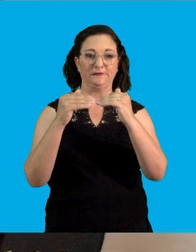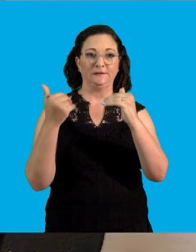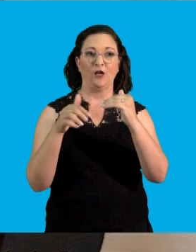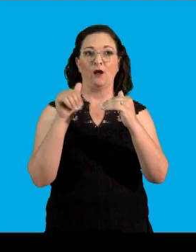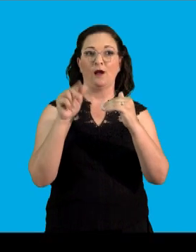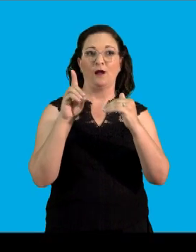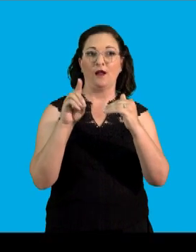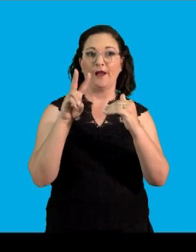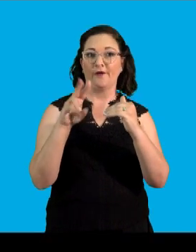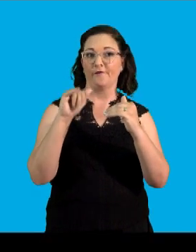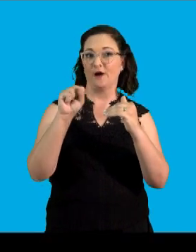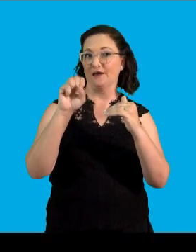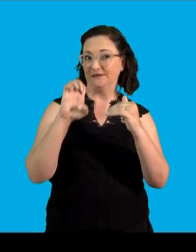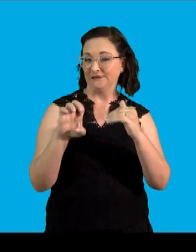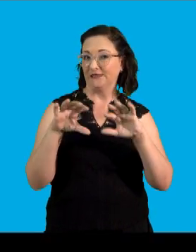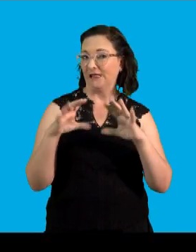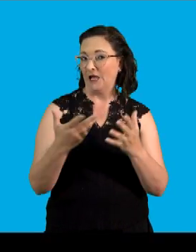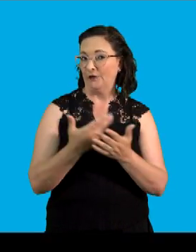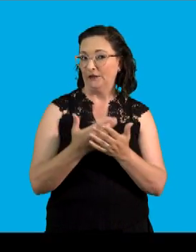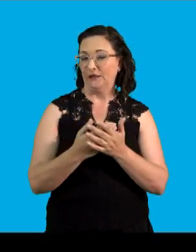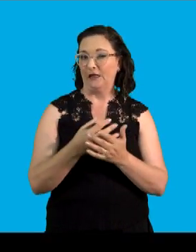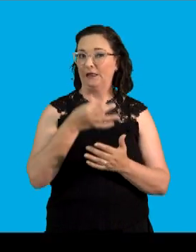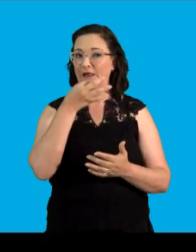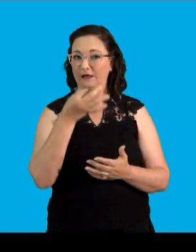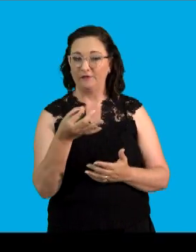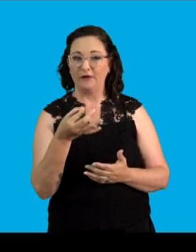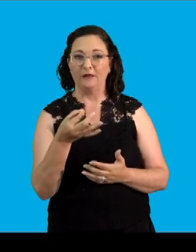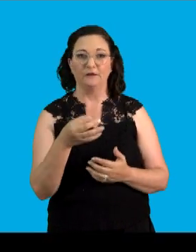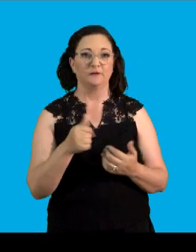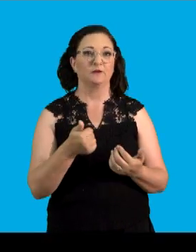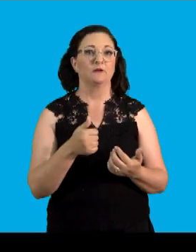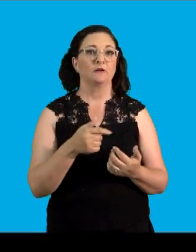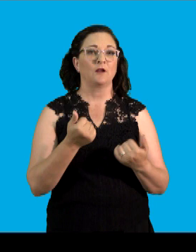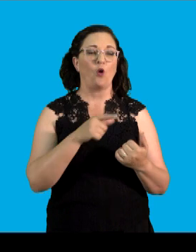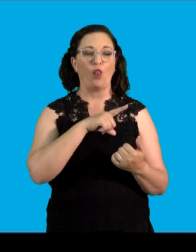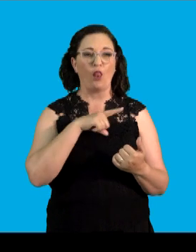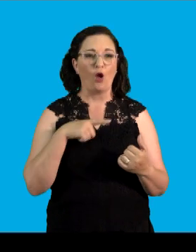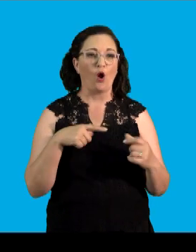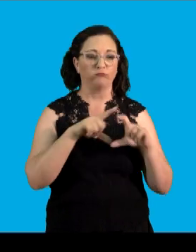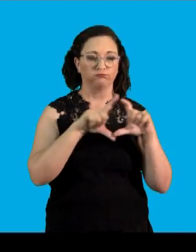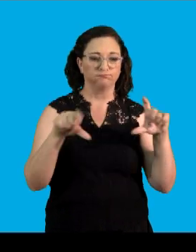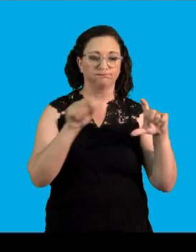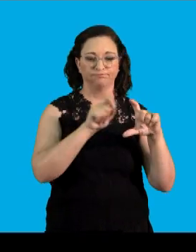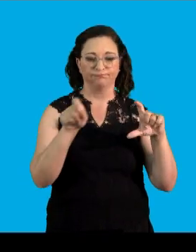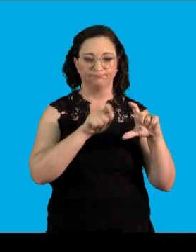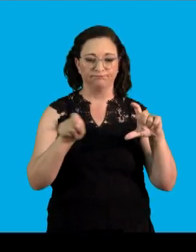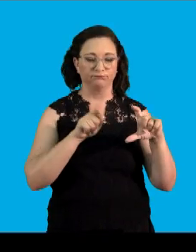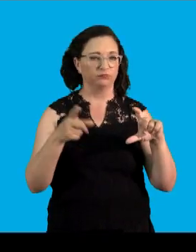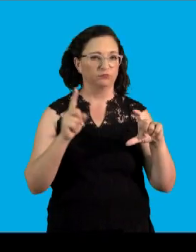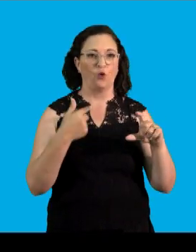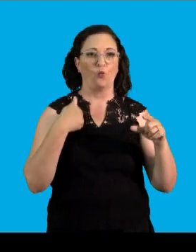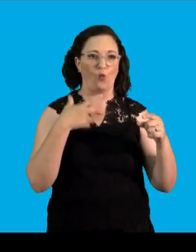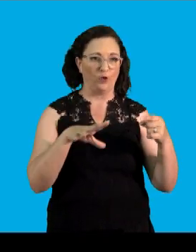you're advising the business, how do you begin to advise? Another thing, we don't write in just long paragraphs, we're writing in